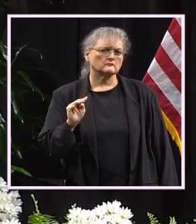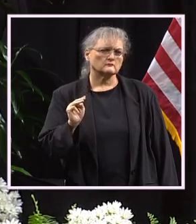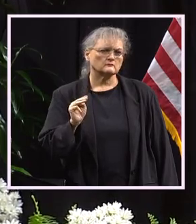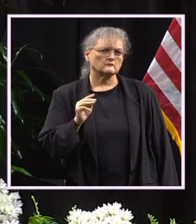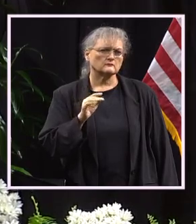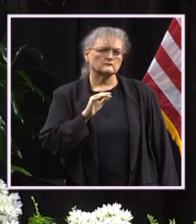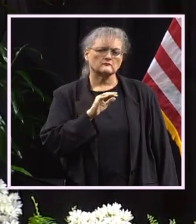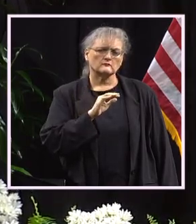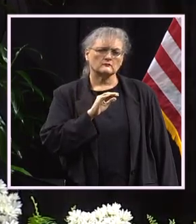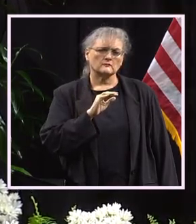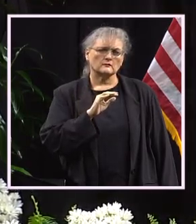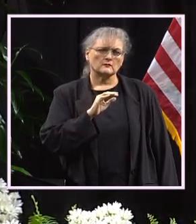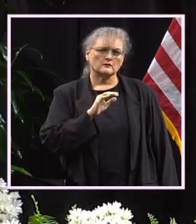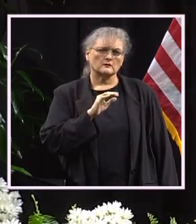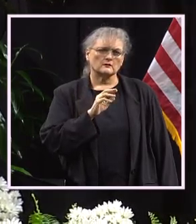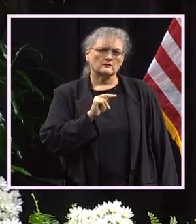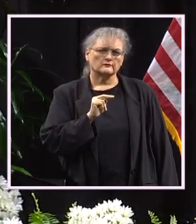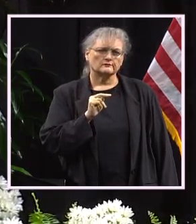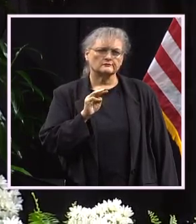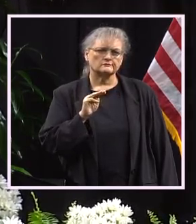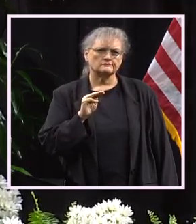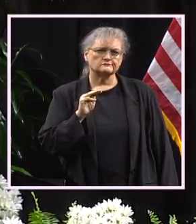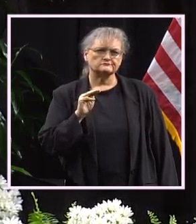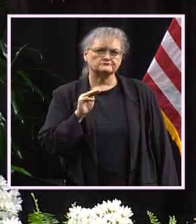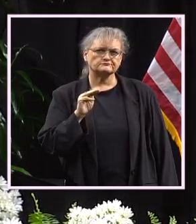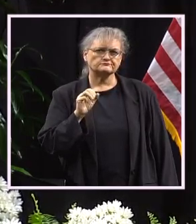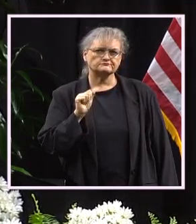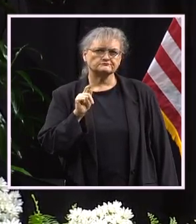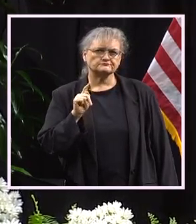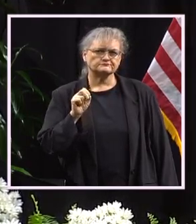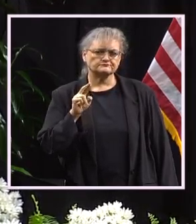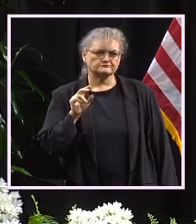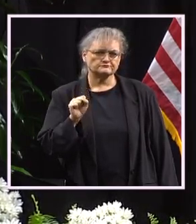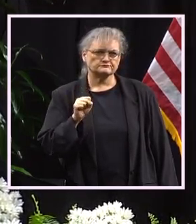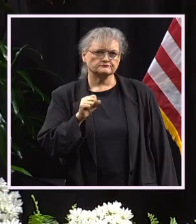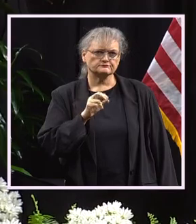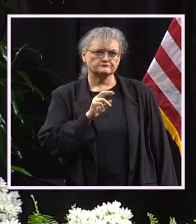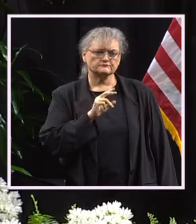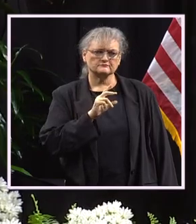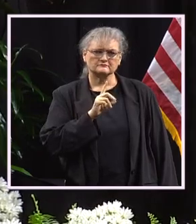Andres Cardenas, cum laude. Diamond A. Taylor.